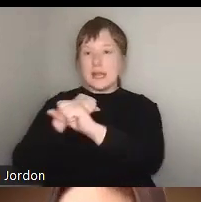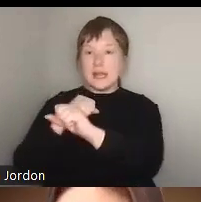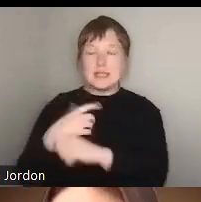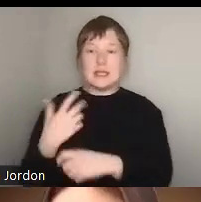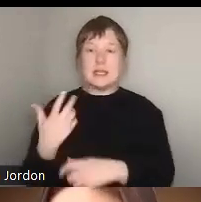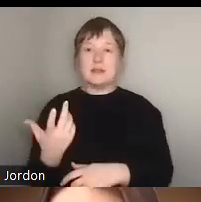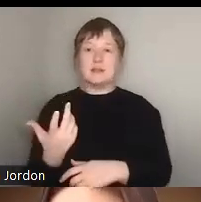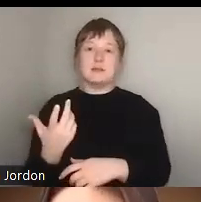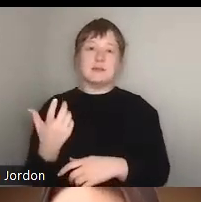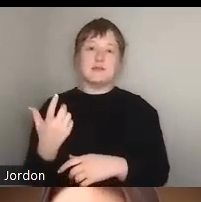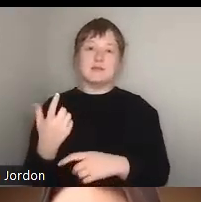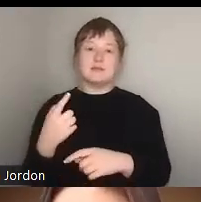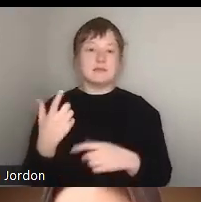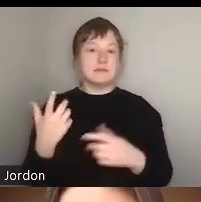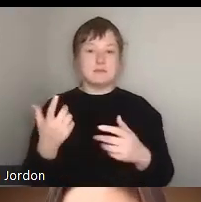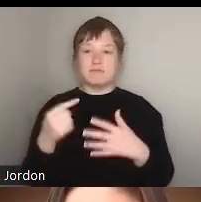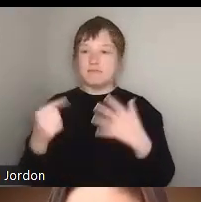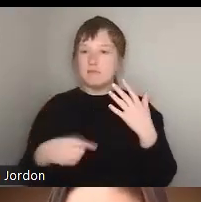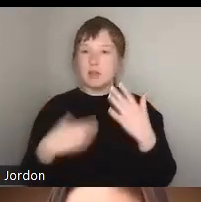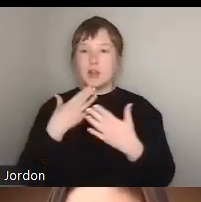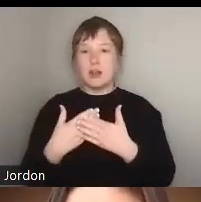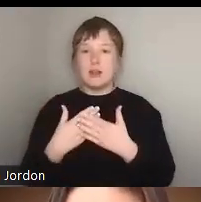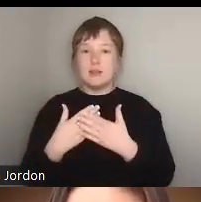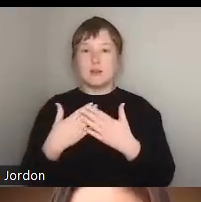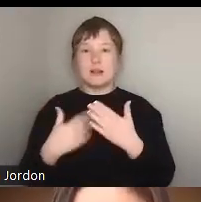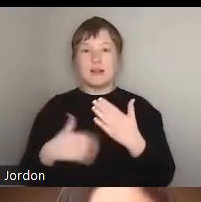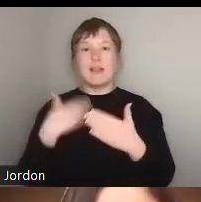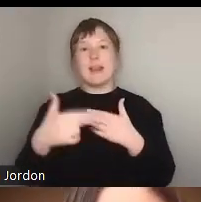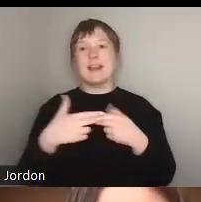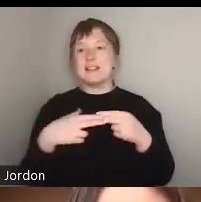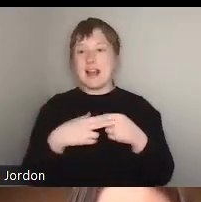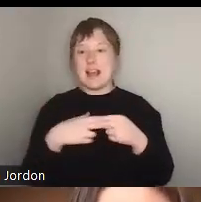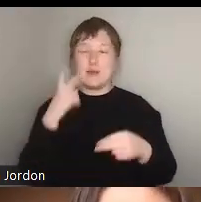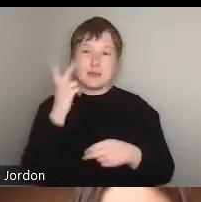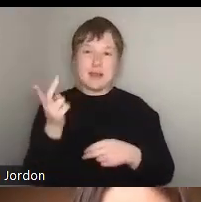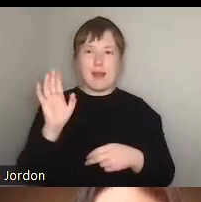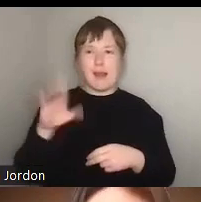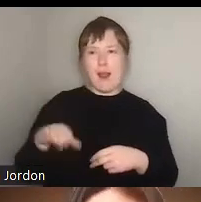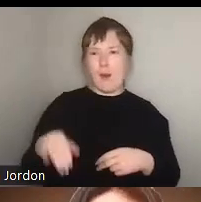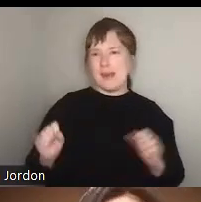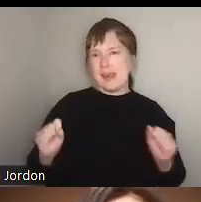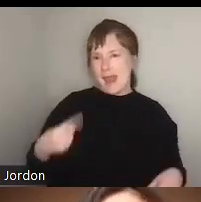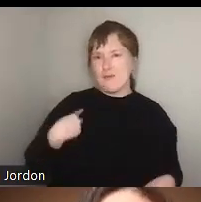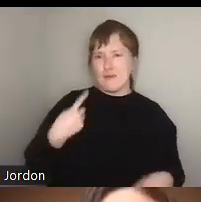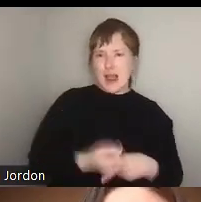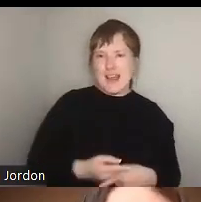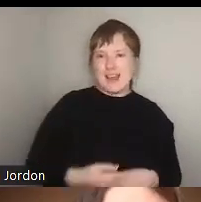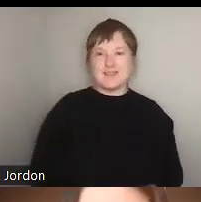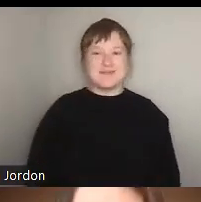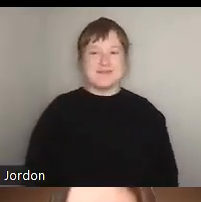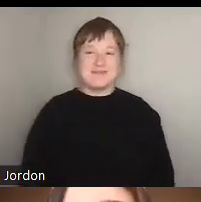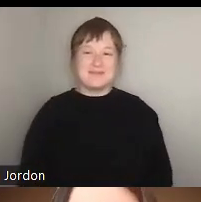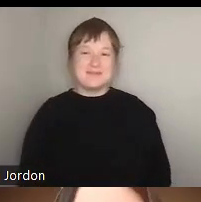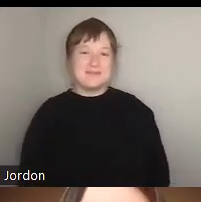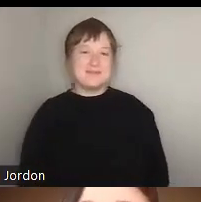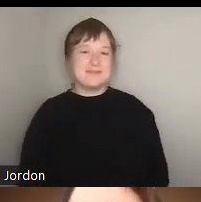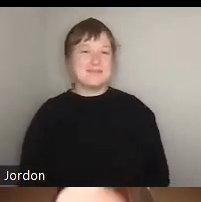good. I'm going to go to the next slide, and you guys are going to see like, hey, yeah, I was right.